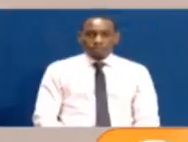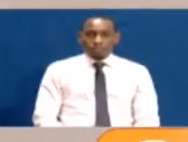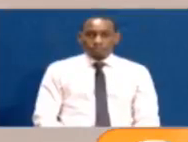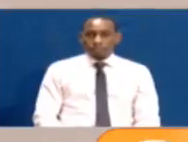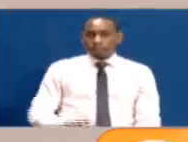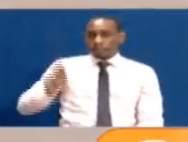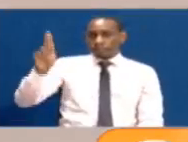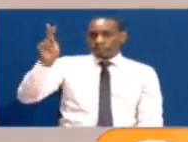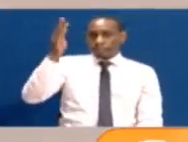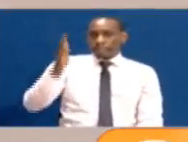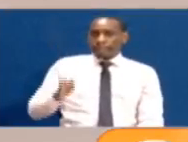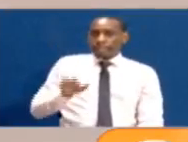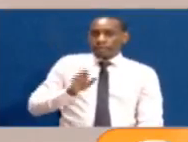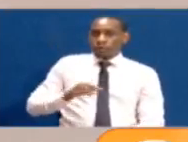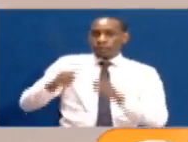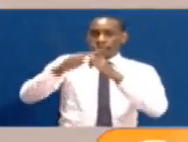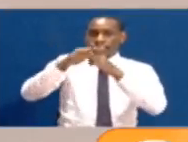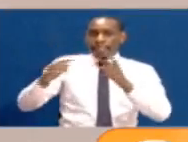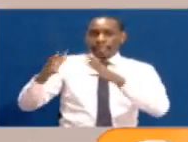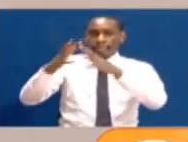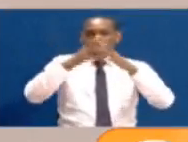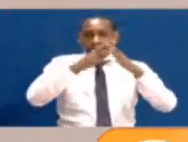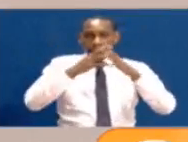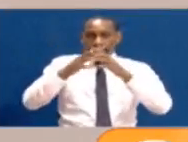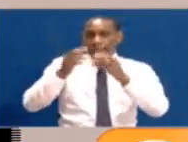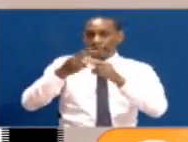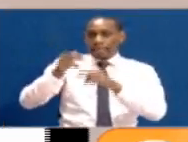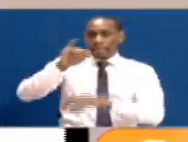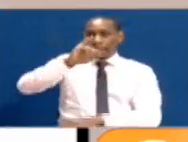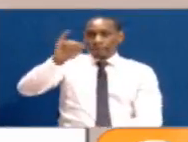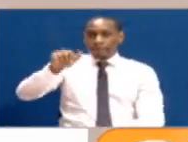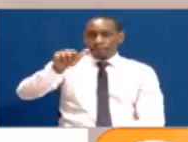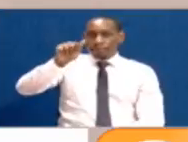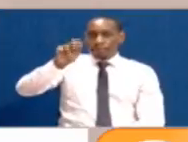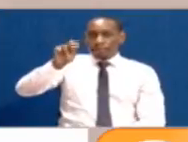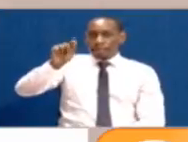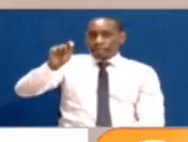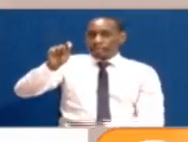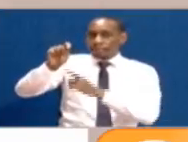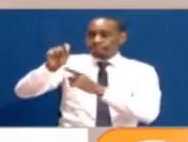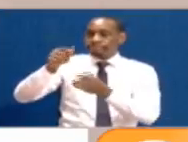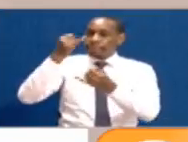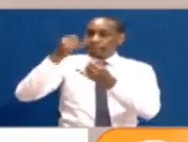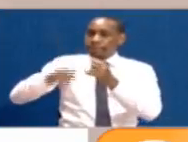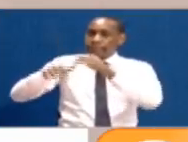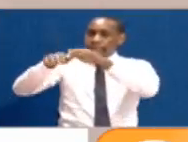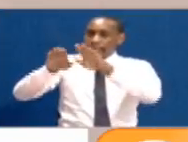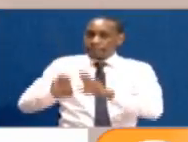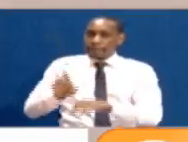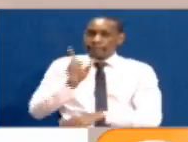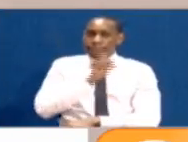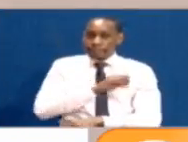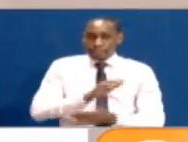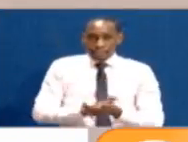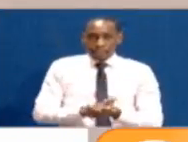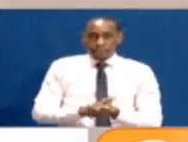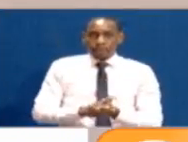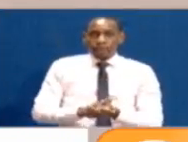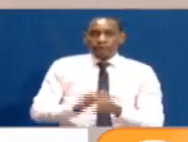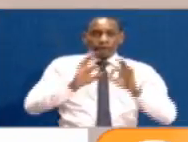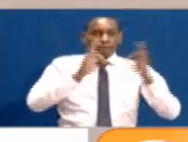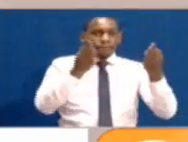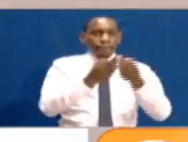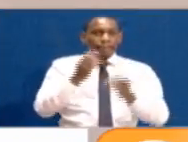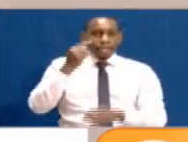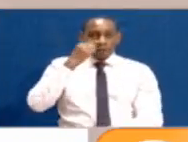A Kenyan woman killed in the United States of America, Janet Akinyi, has finally been laid to rest at the family home